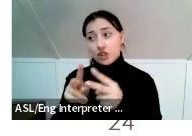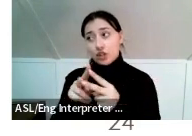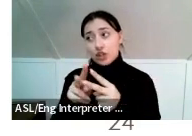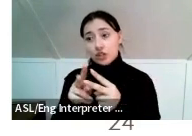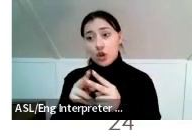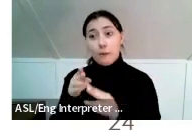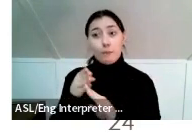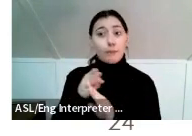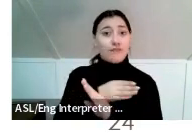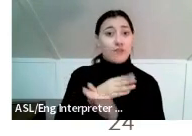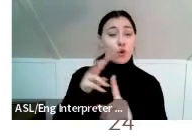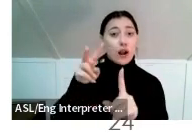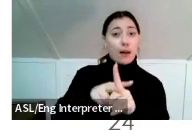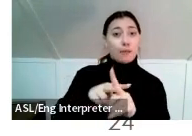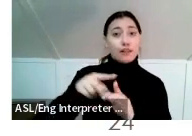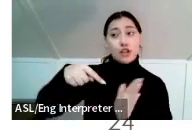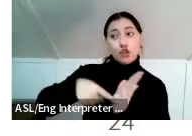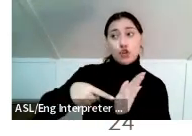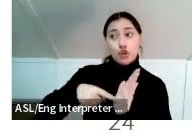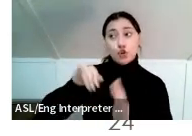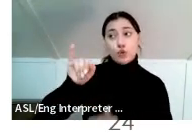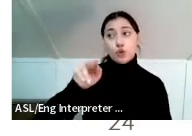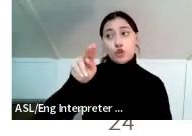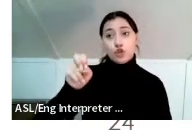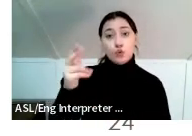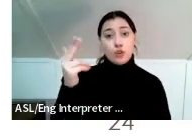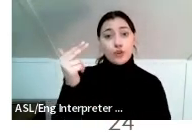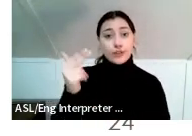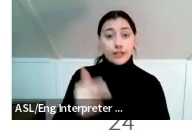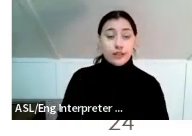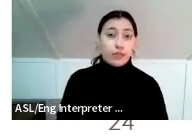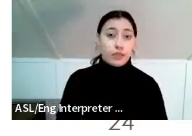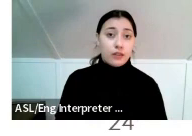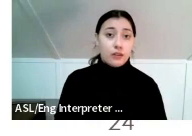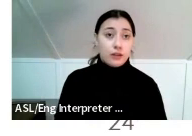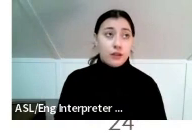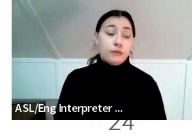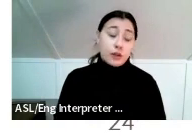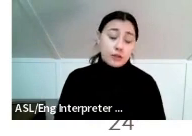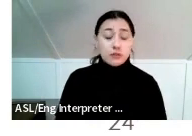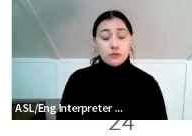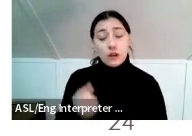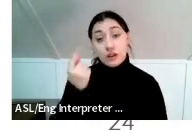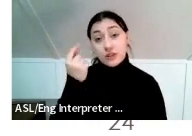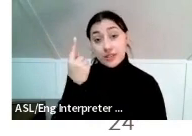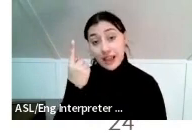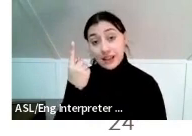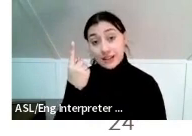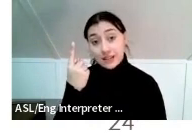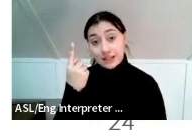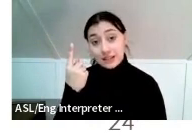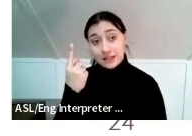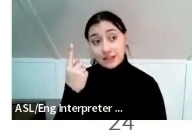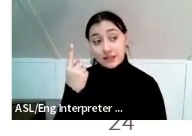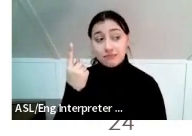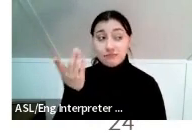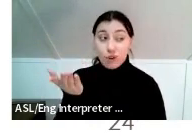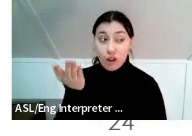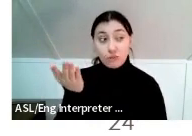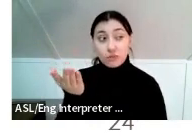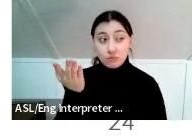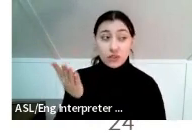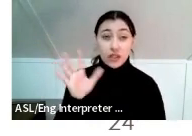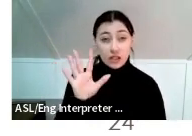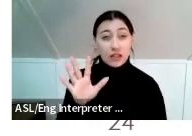application deadline of June 13th, because we know we will probably get a